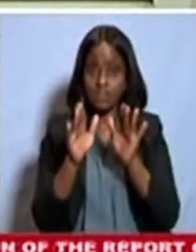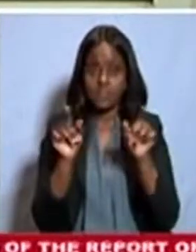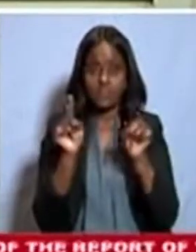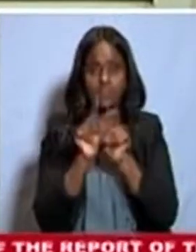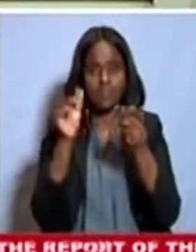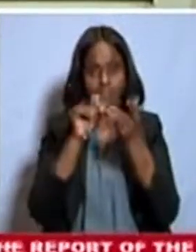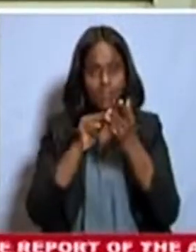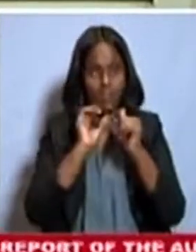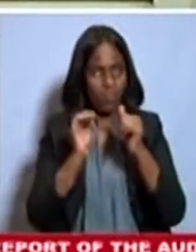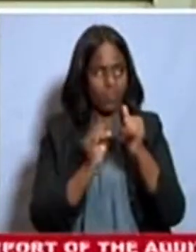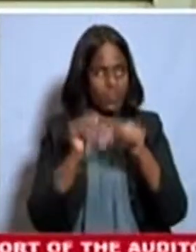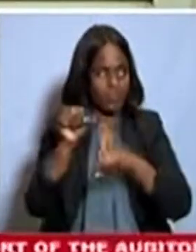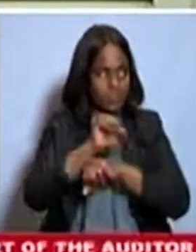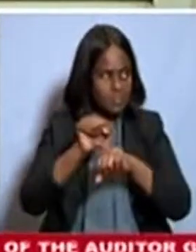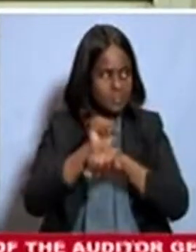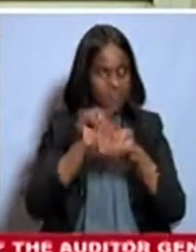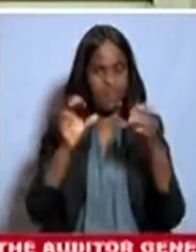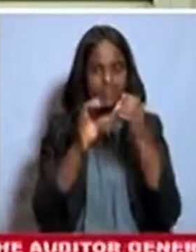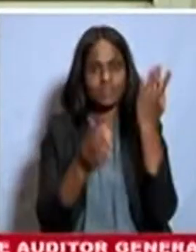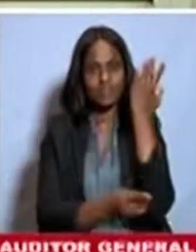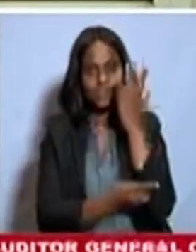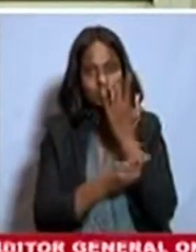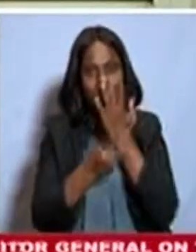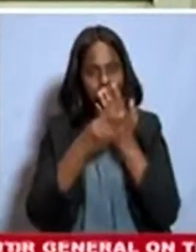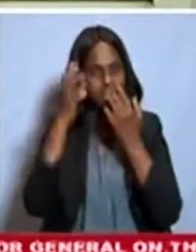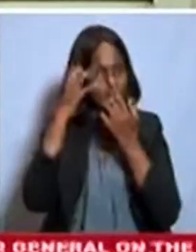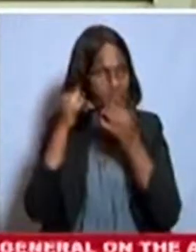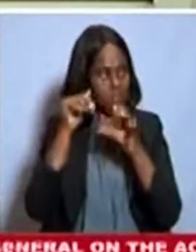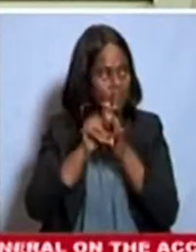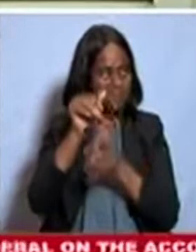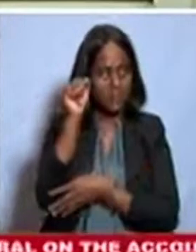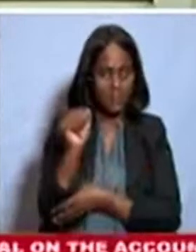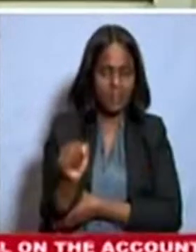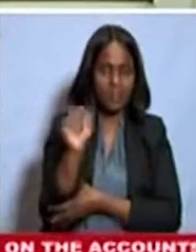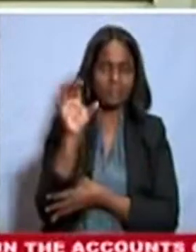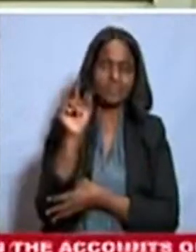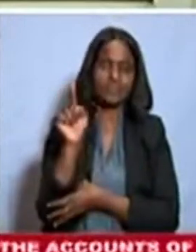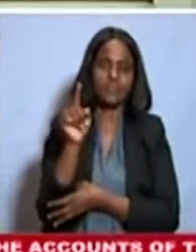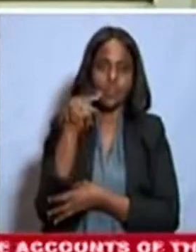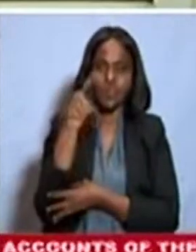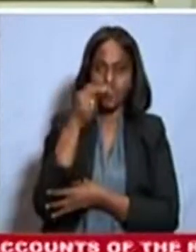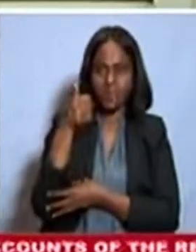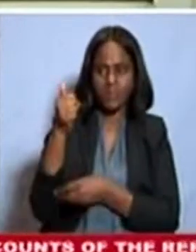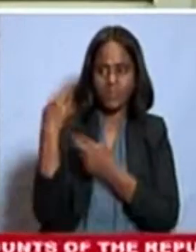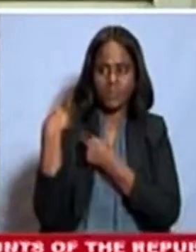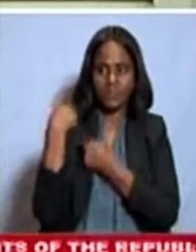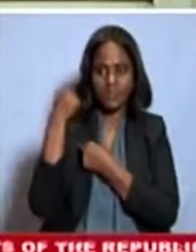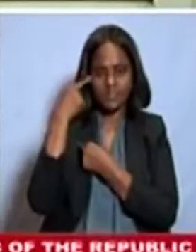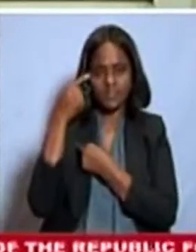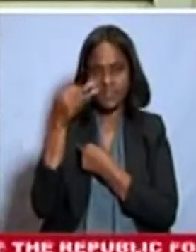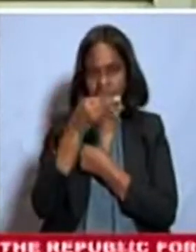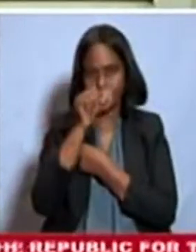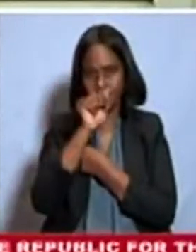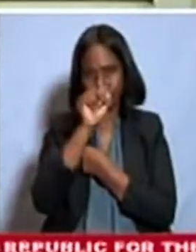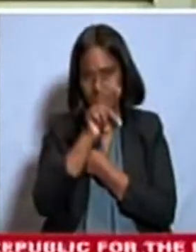and our senior community development officer in Southern Province, who's in charge of the FSP.